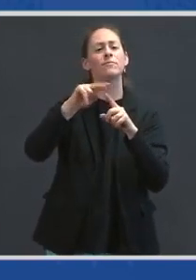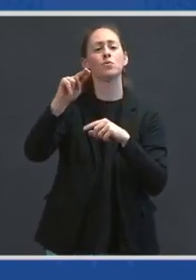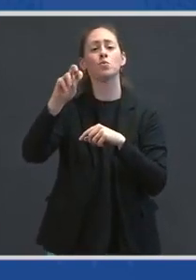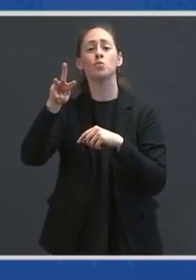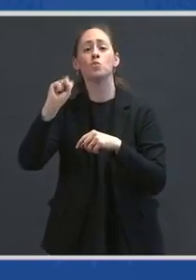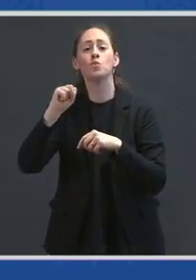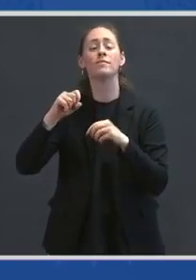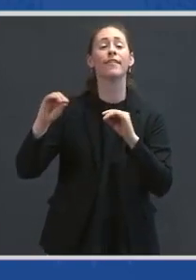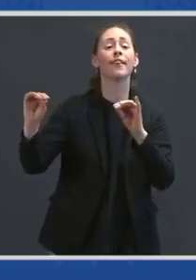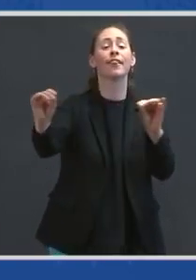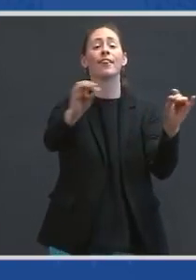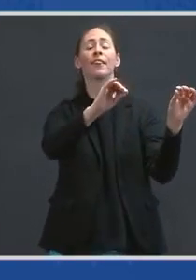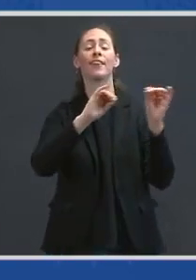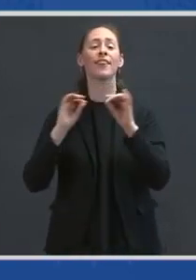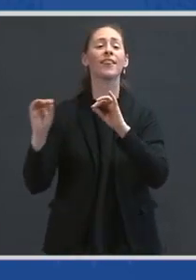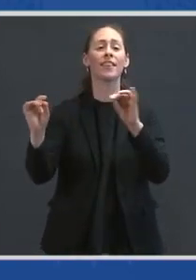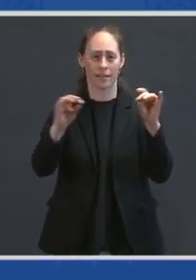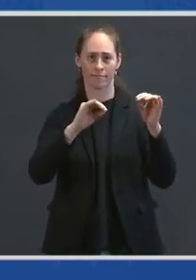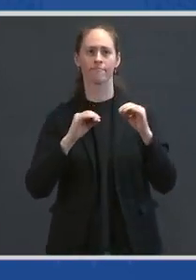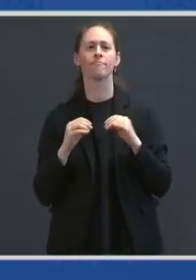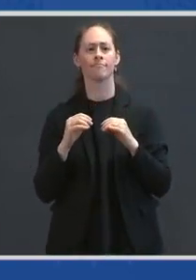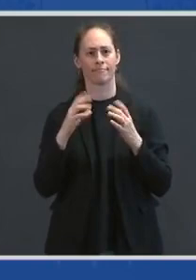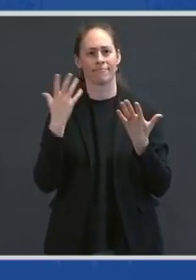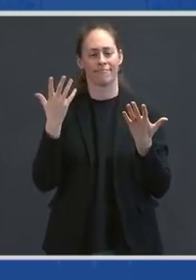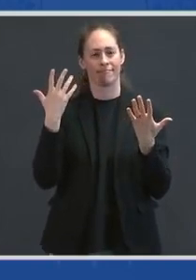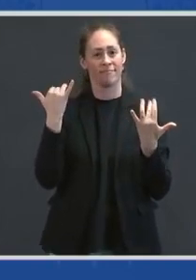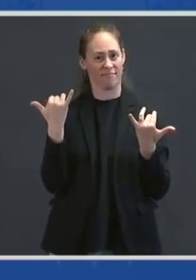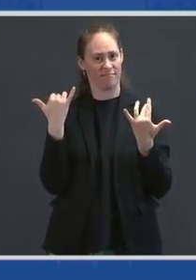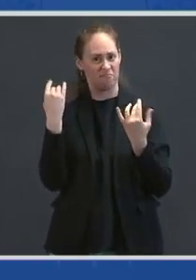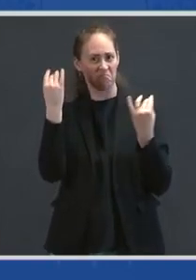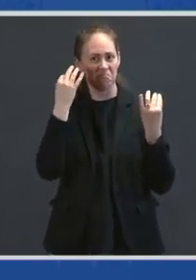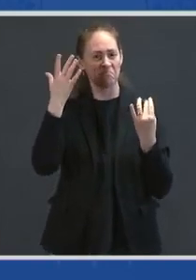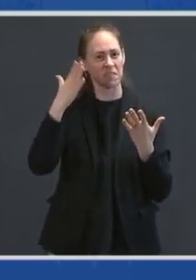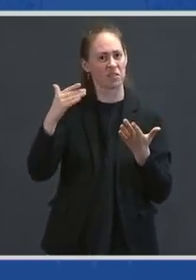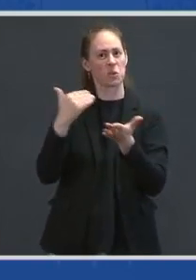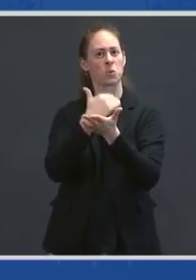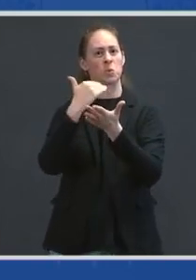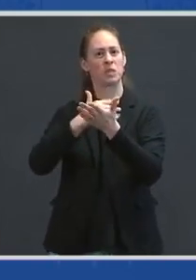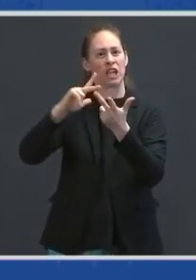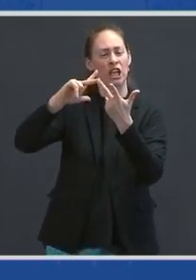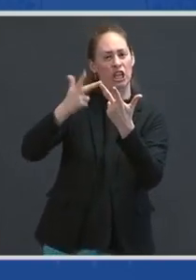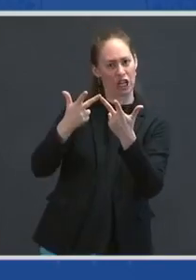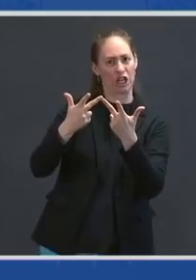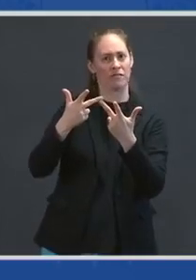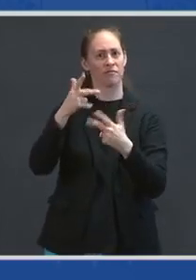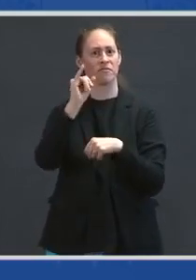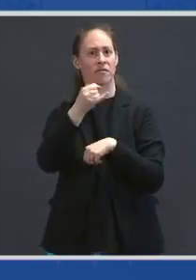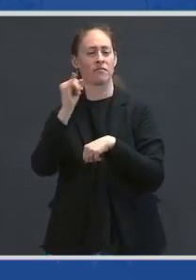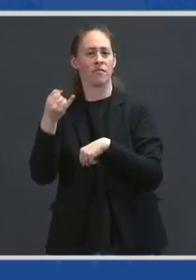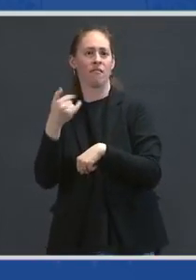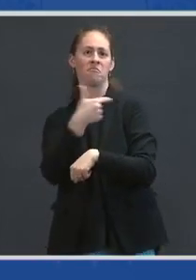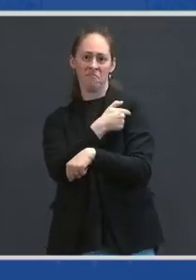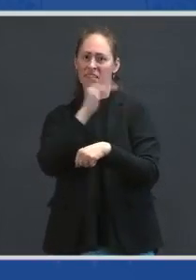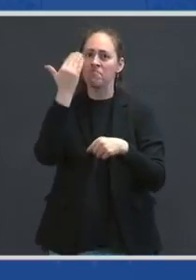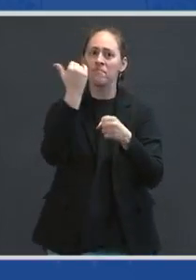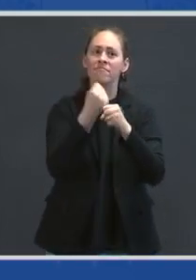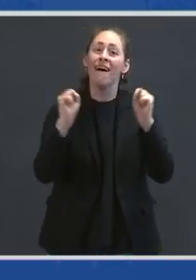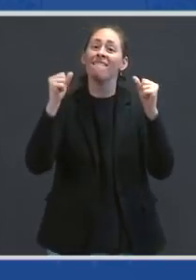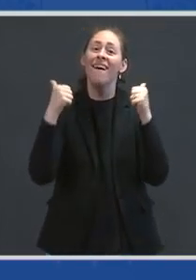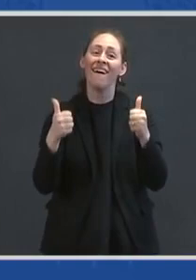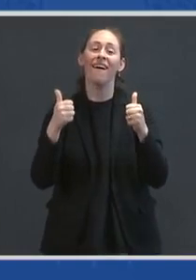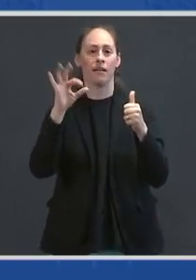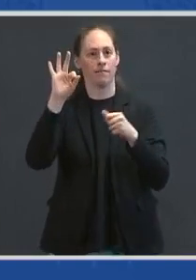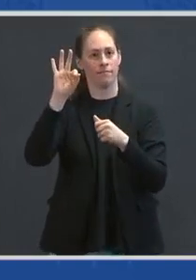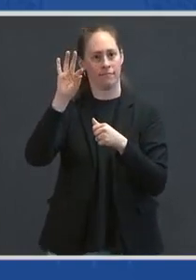of a third safe and effective vaccine is very promising. The Food and Drug Administration, the FDA, is